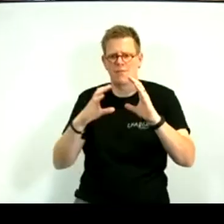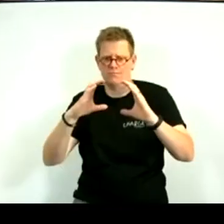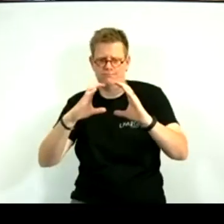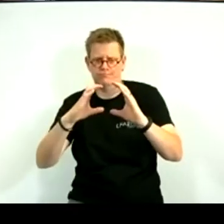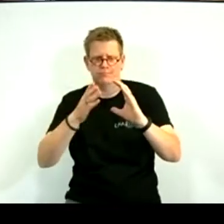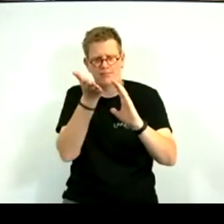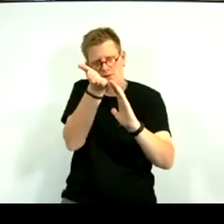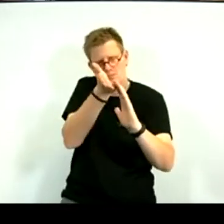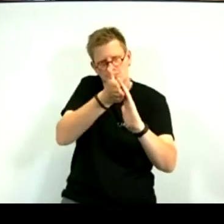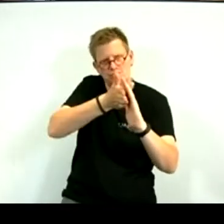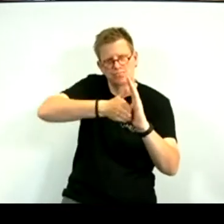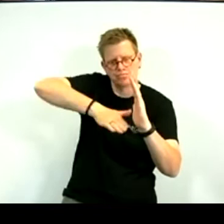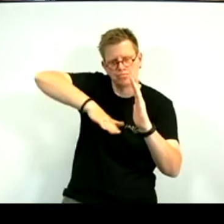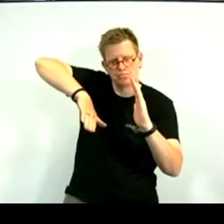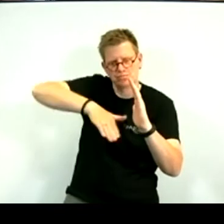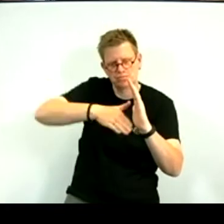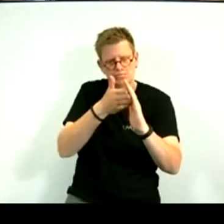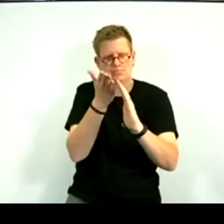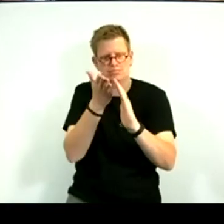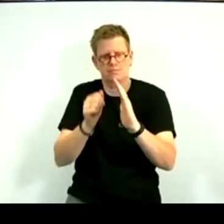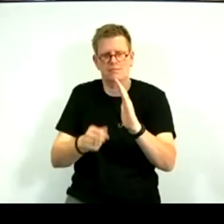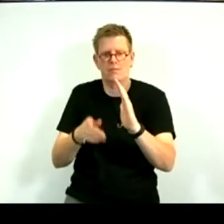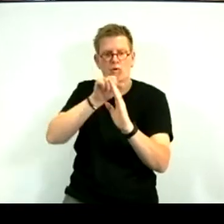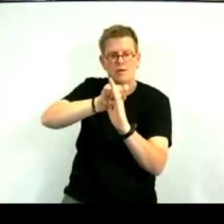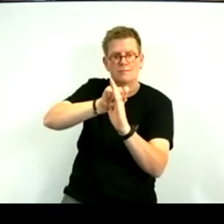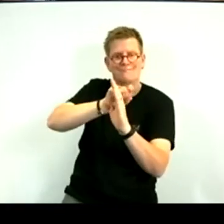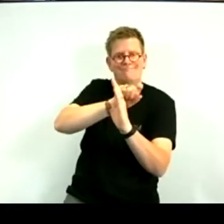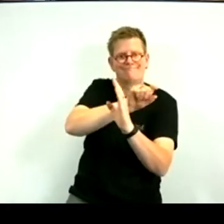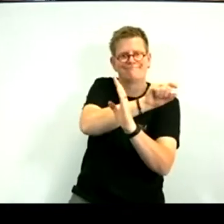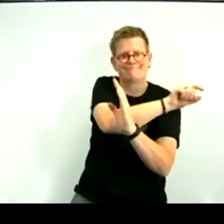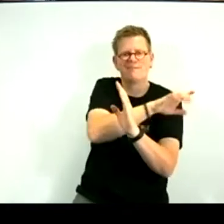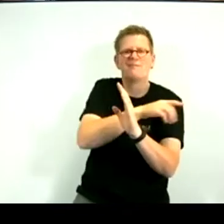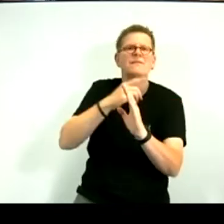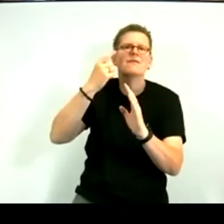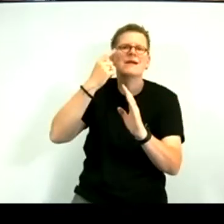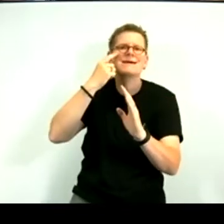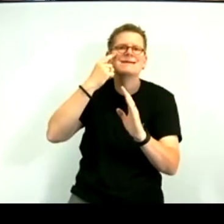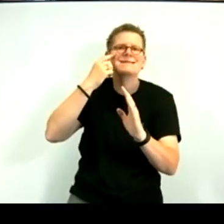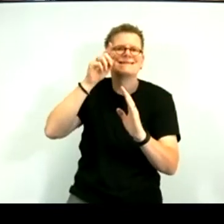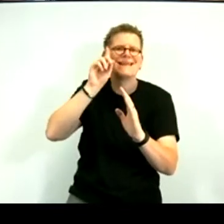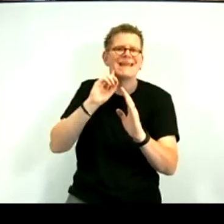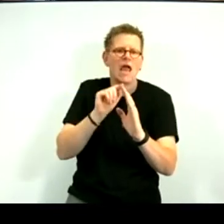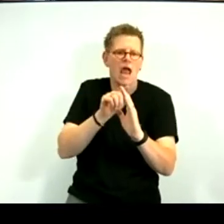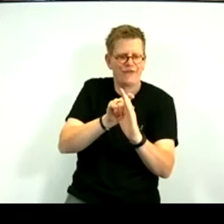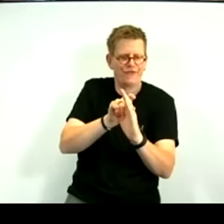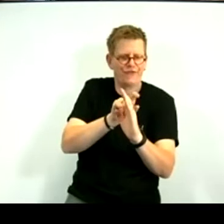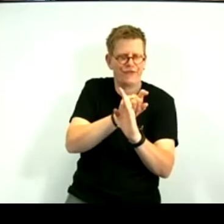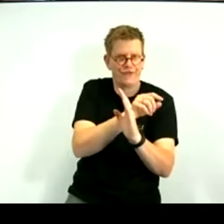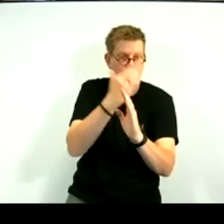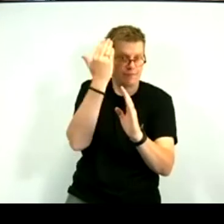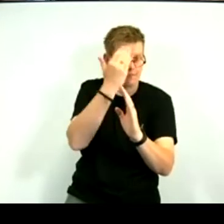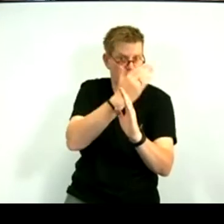the optic nerve on the left going away to the brain. And the idea is that